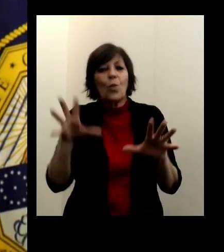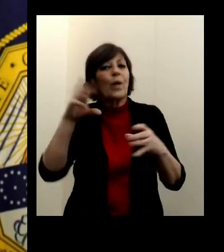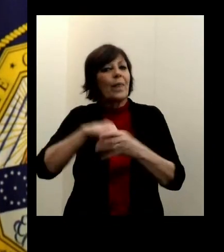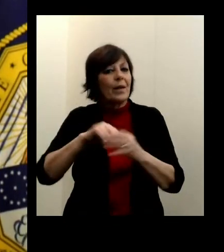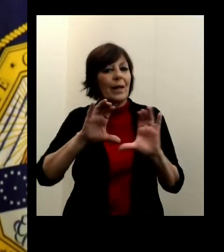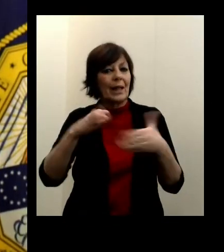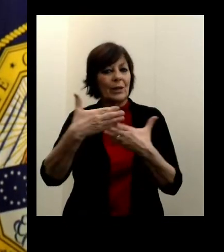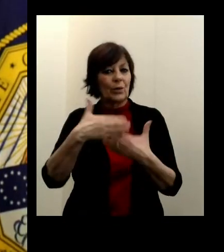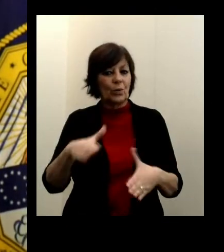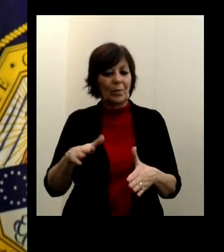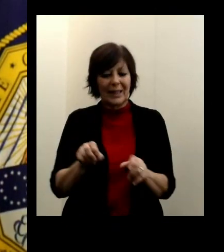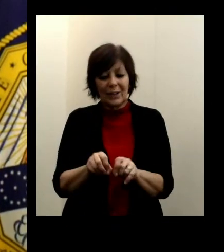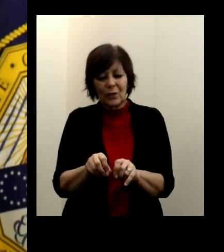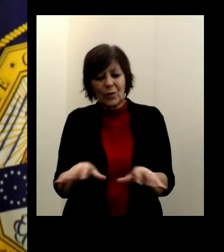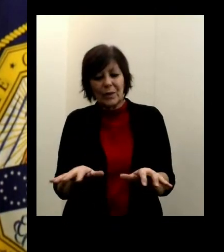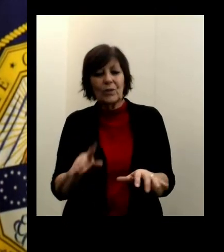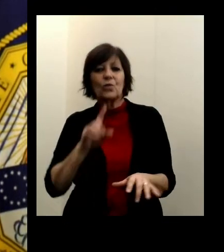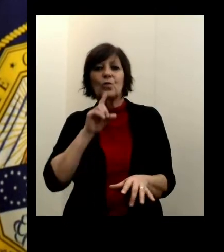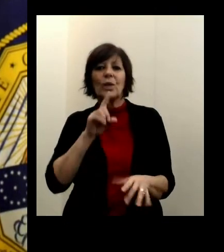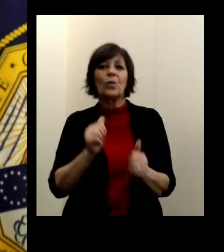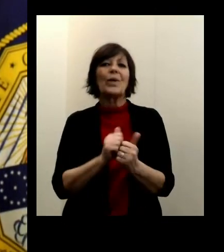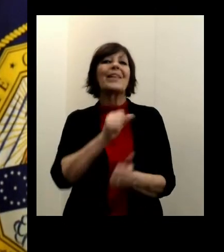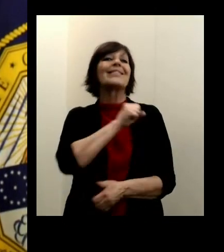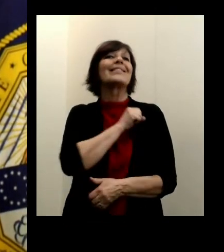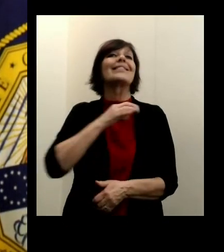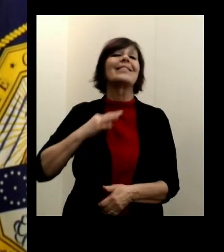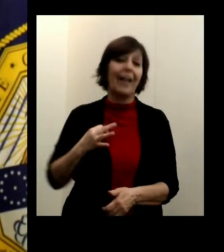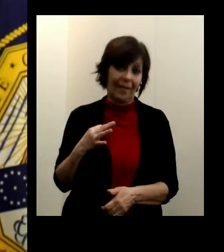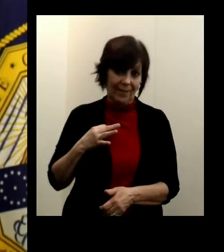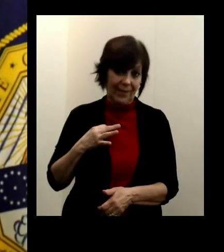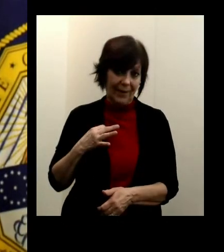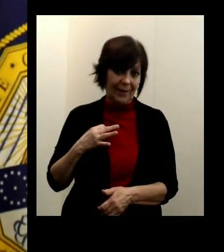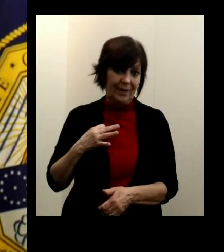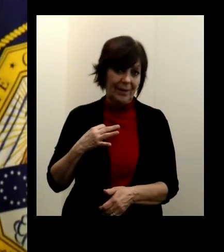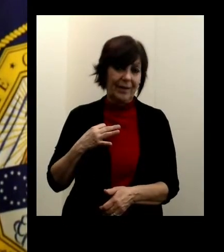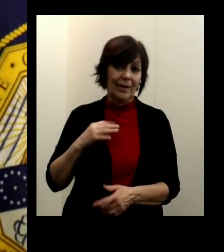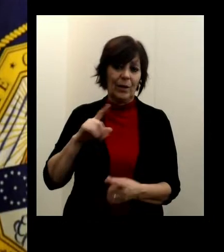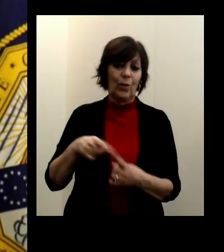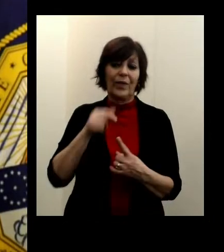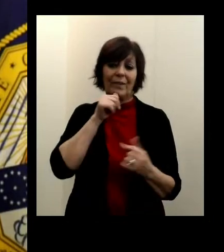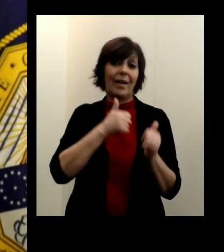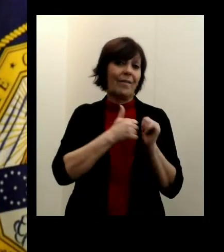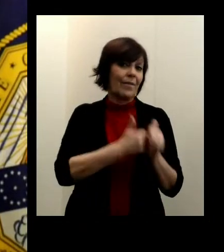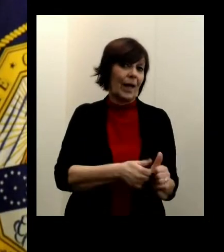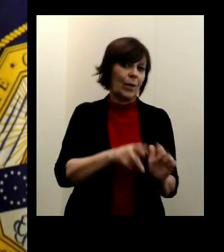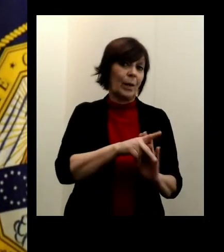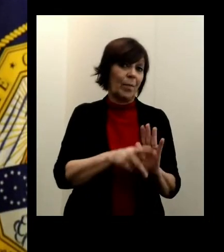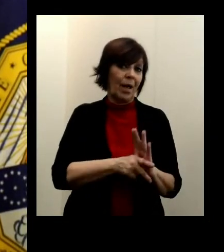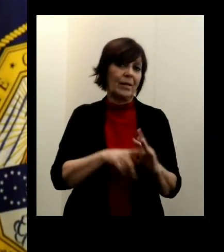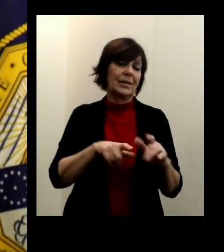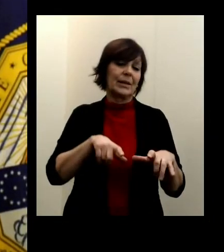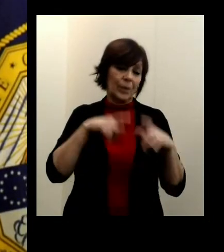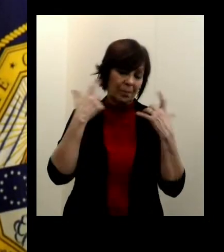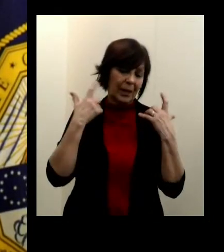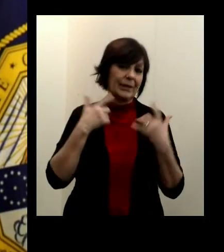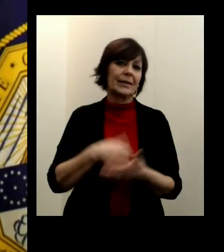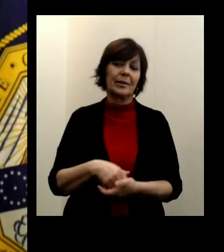that transmission is actually among staff when they're not adhering to school policy with wearing masks and